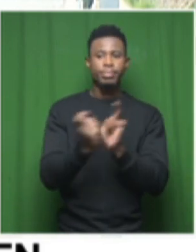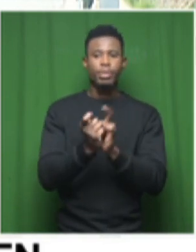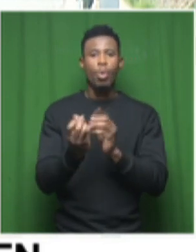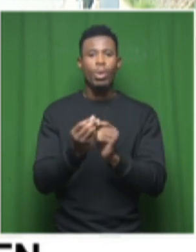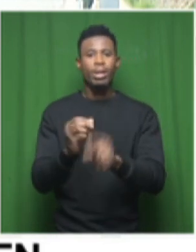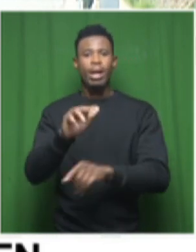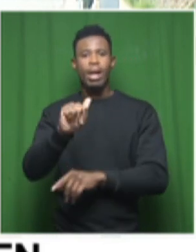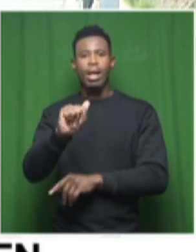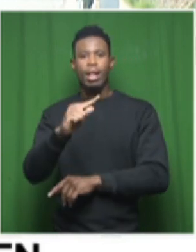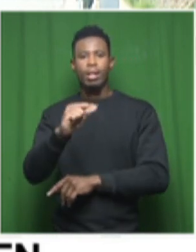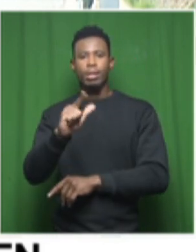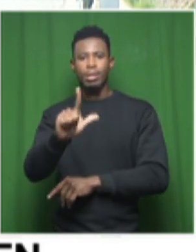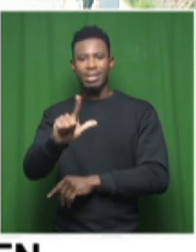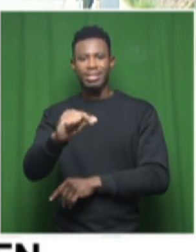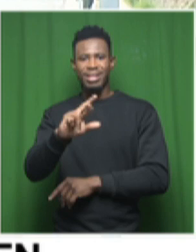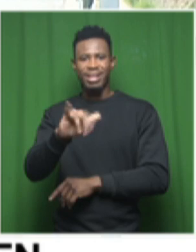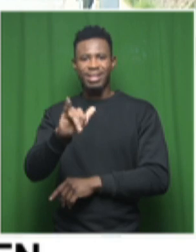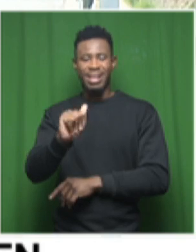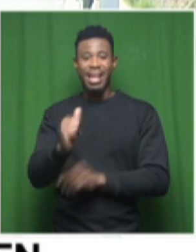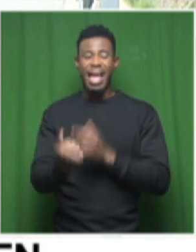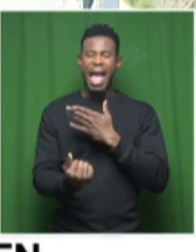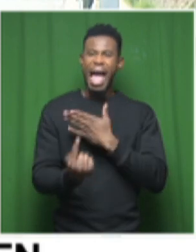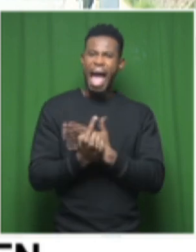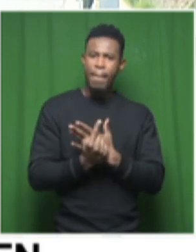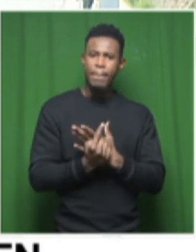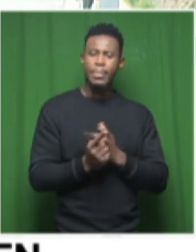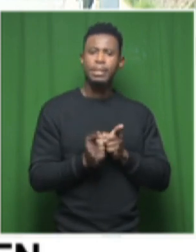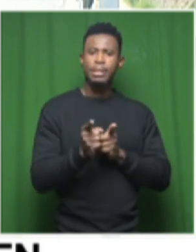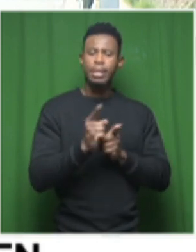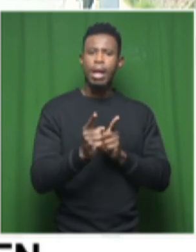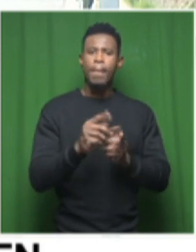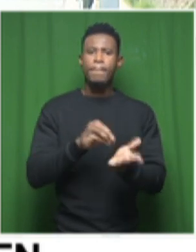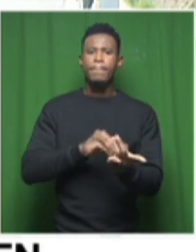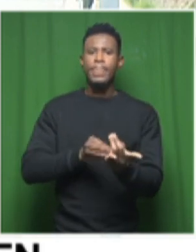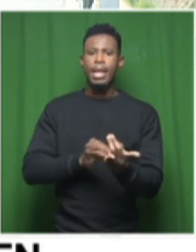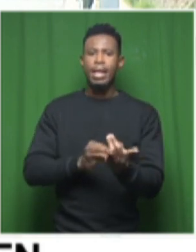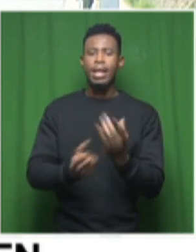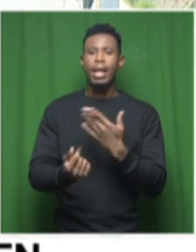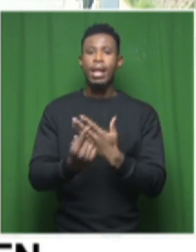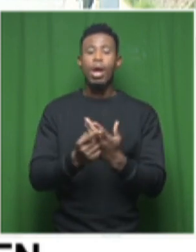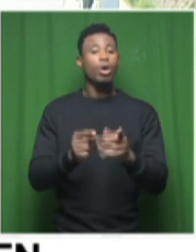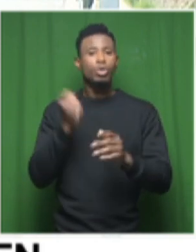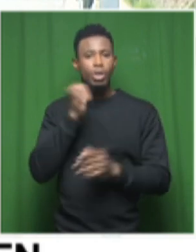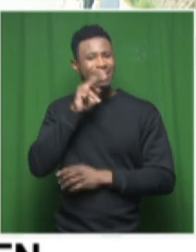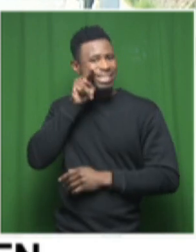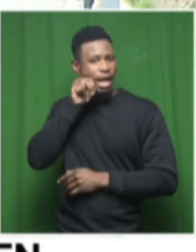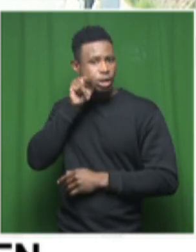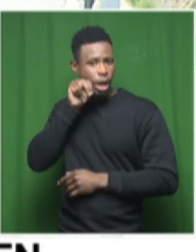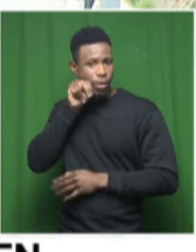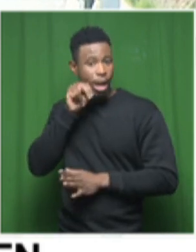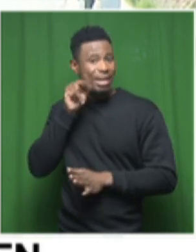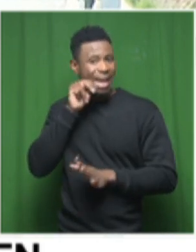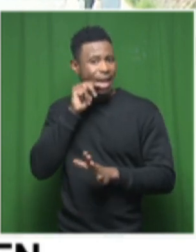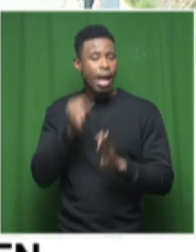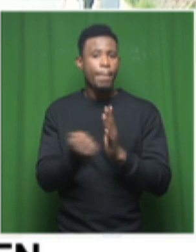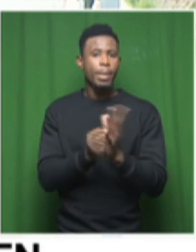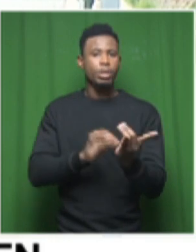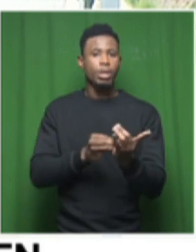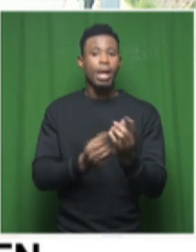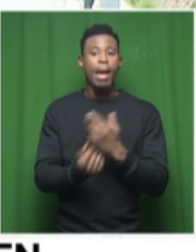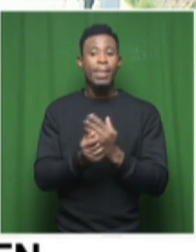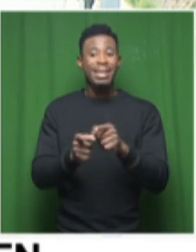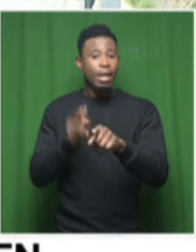had to go to penalties and win through penalties, and this is after Nigeria had received 2 red cards. So playing with